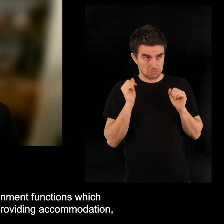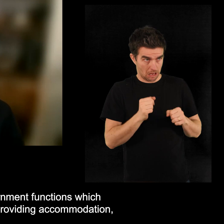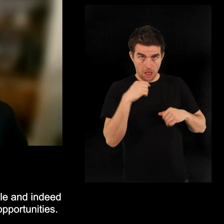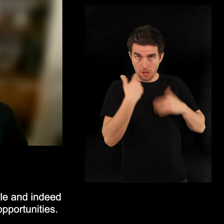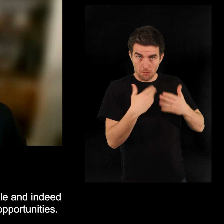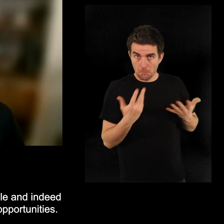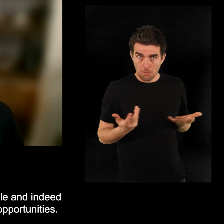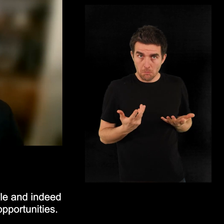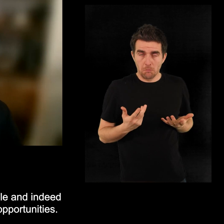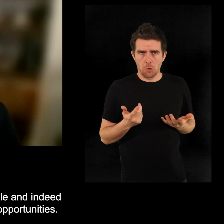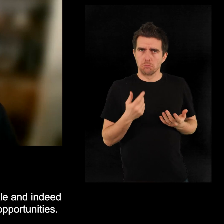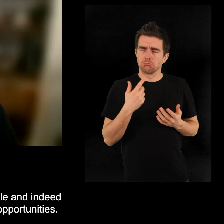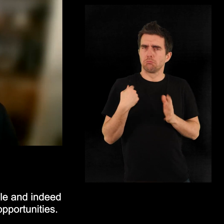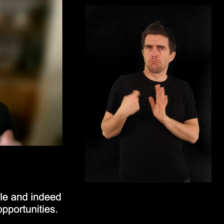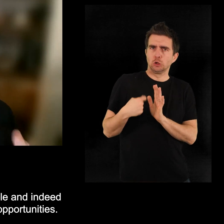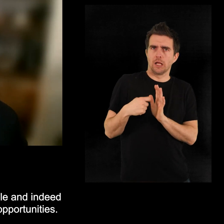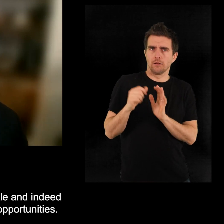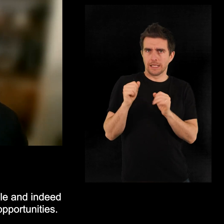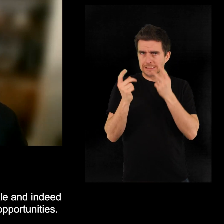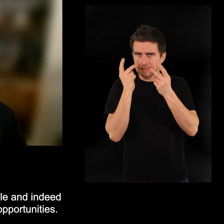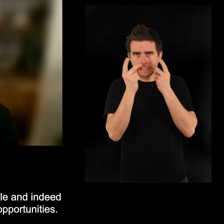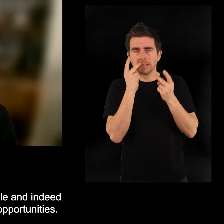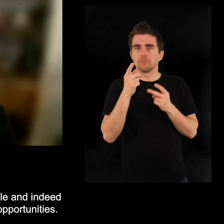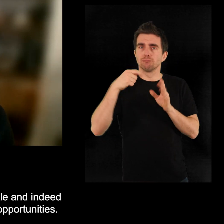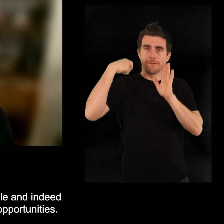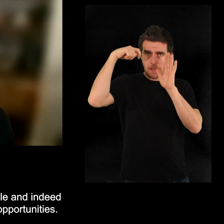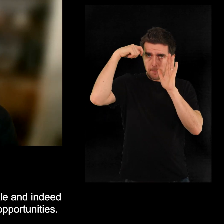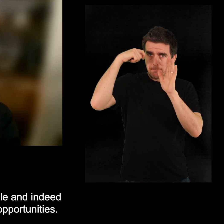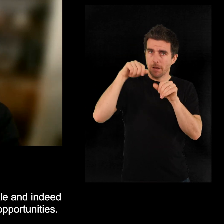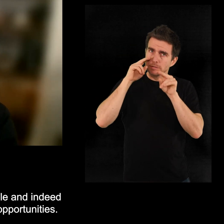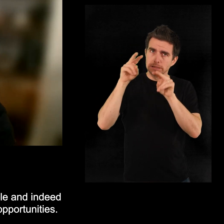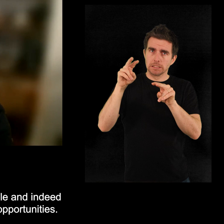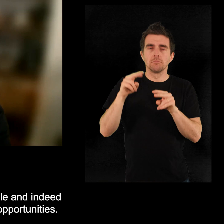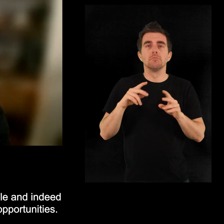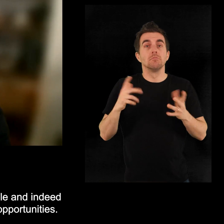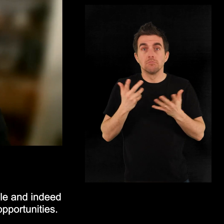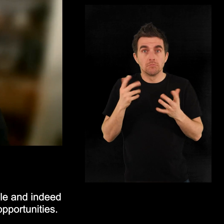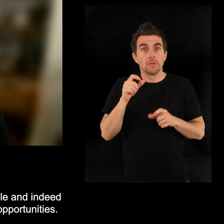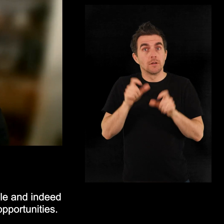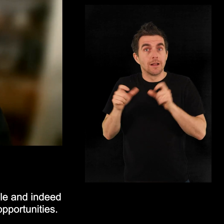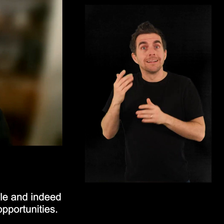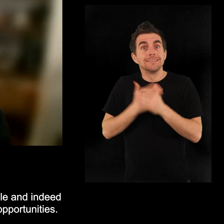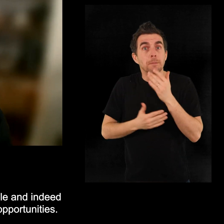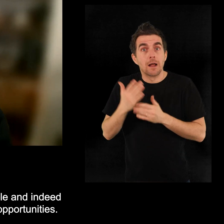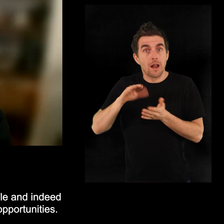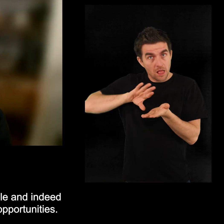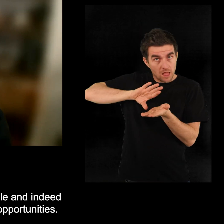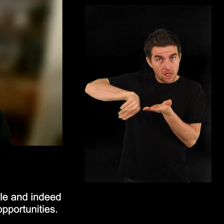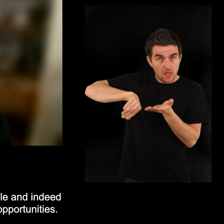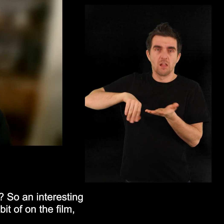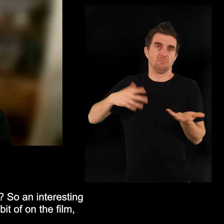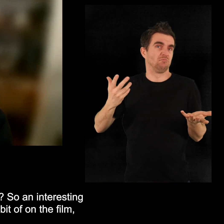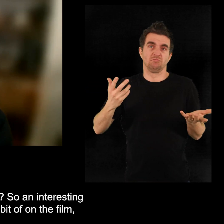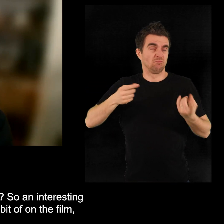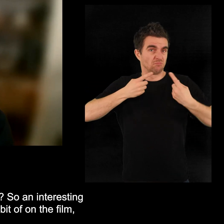accommodation, food, welfare, health to people, and indeed education and employment